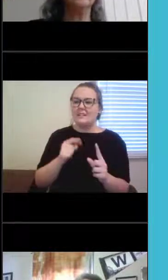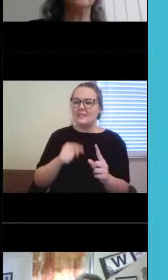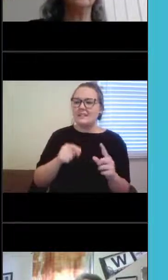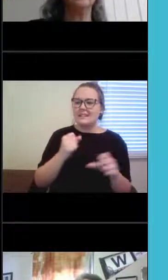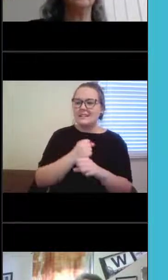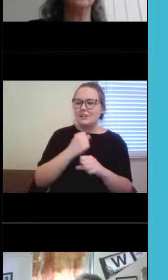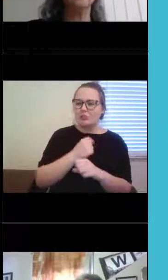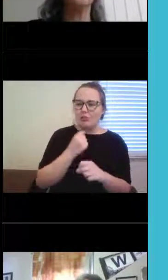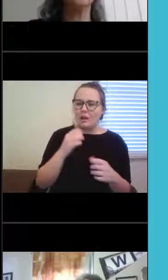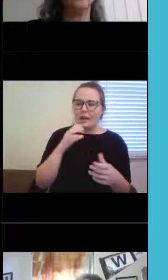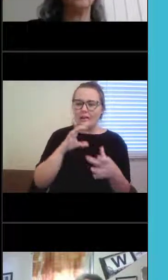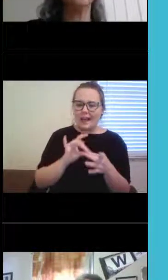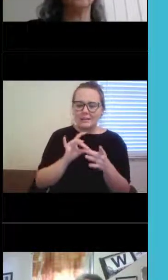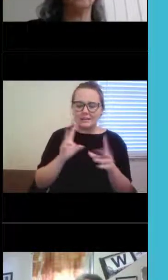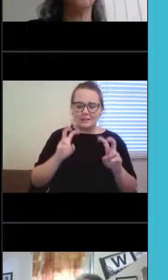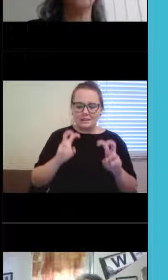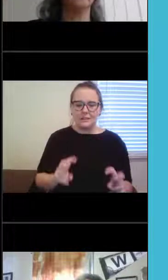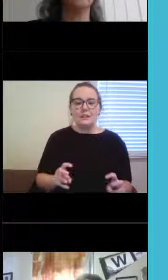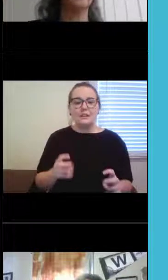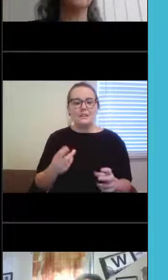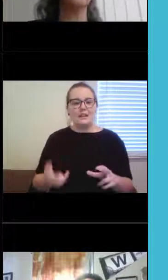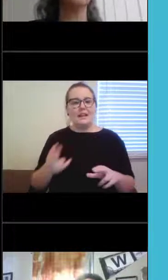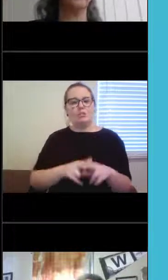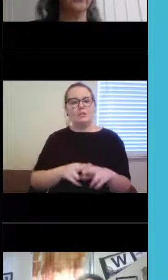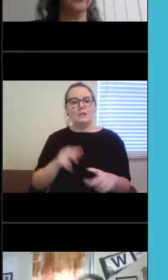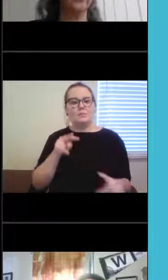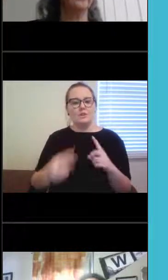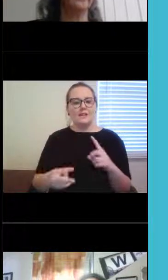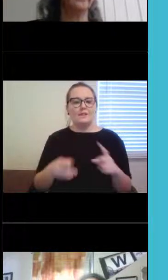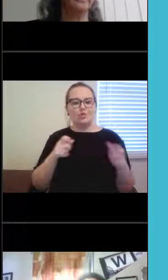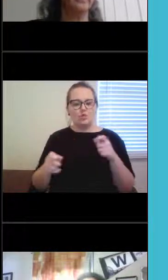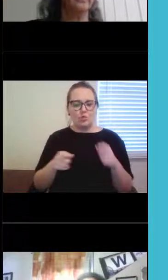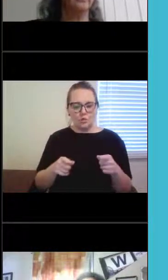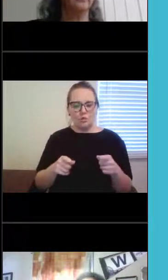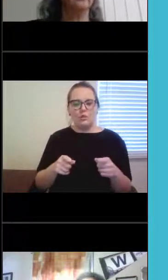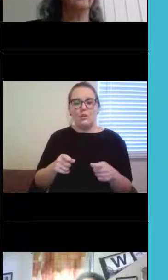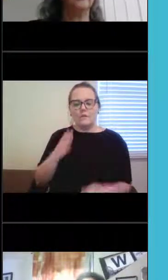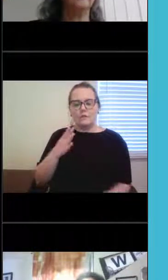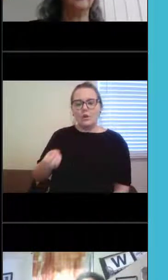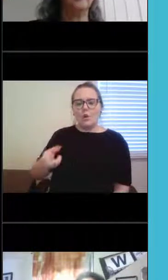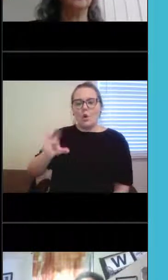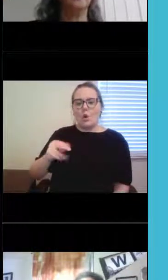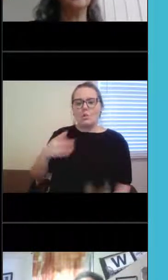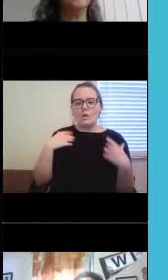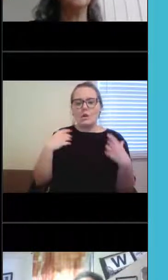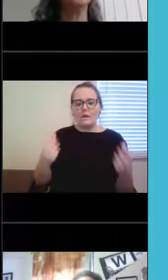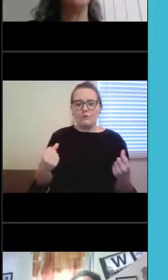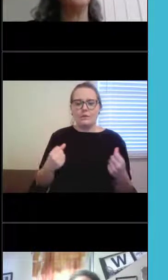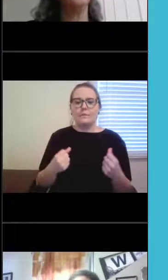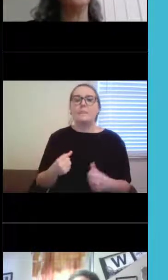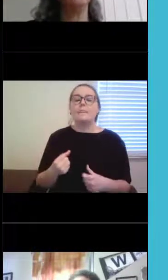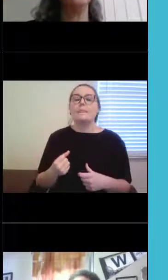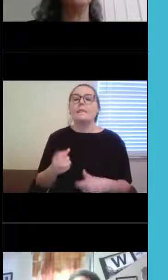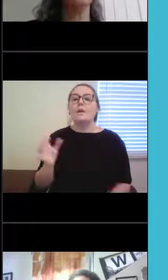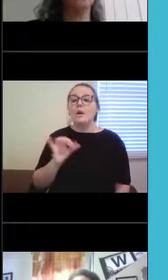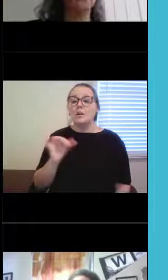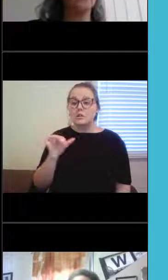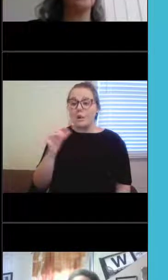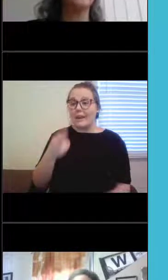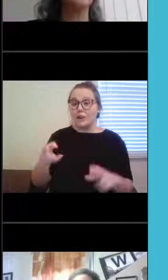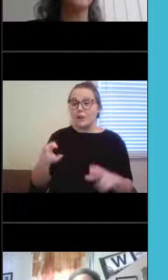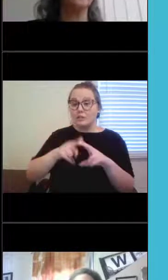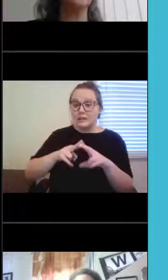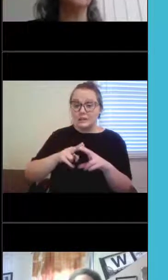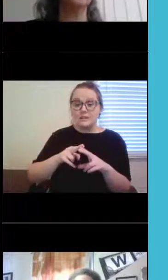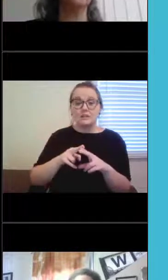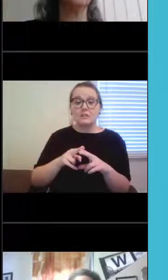were related to increased perceived control over one's own recovery, as well as an increase or